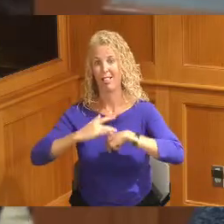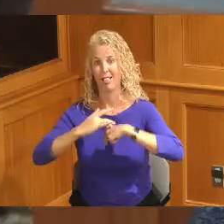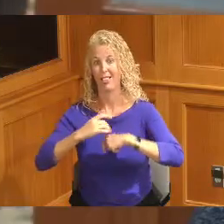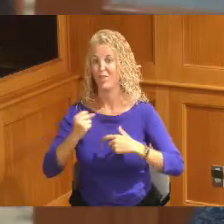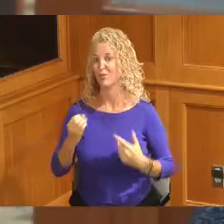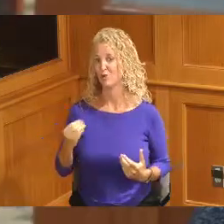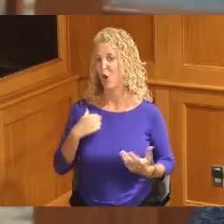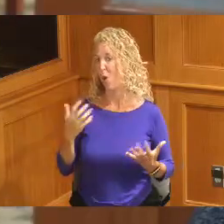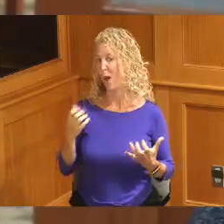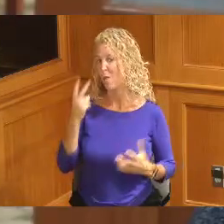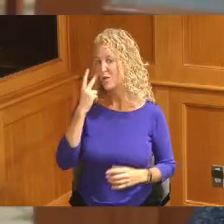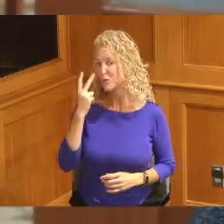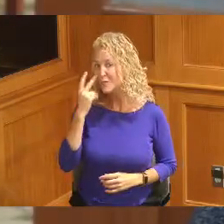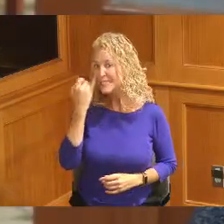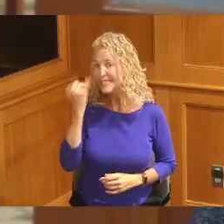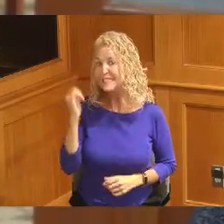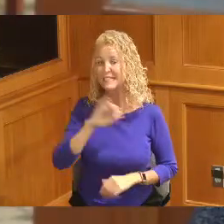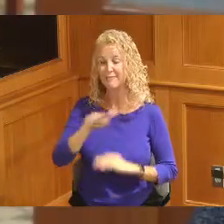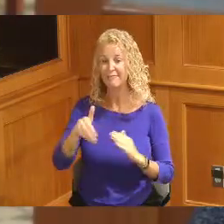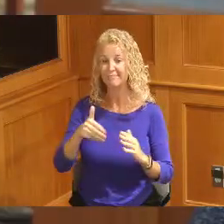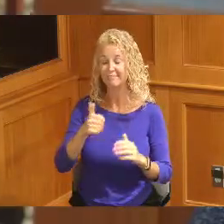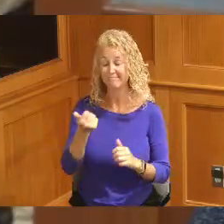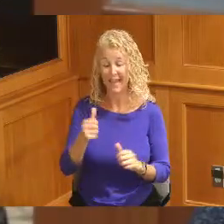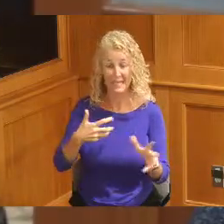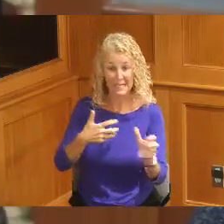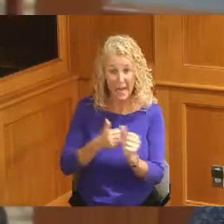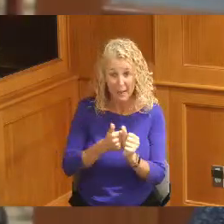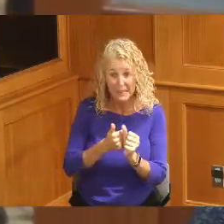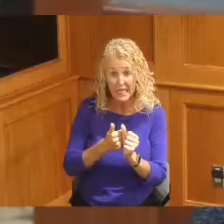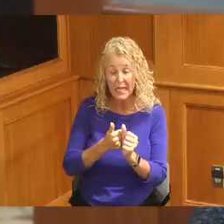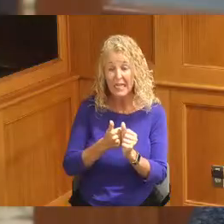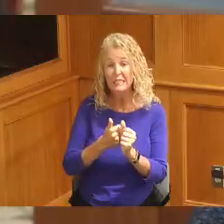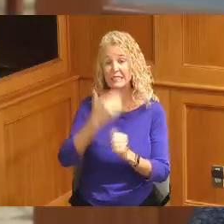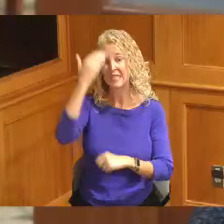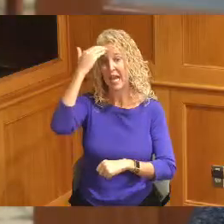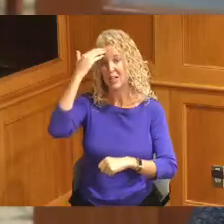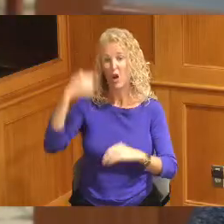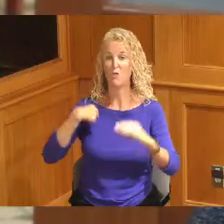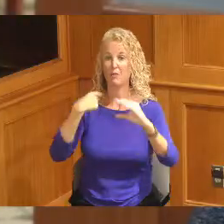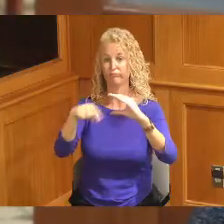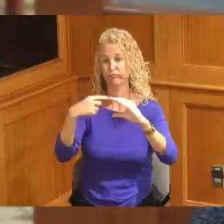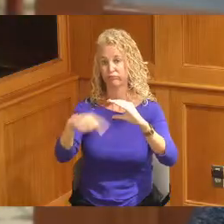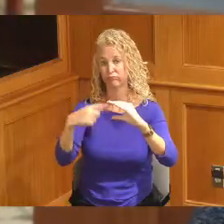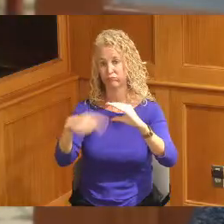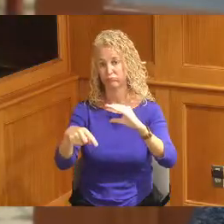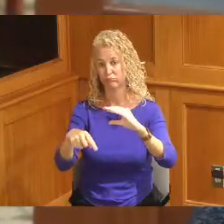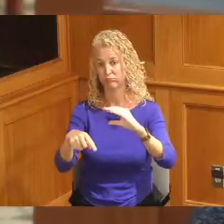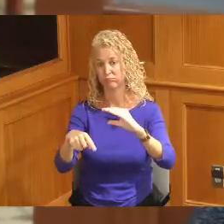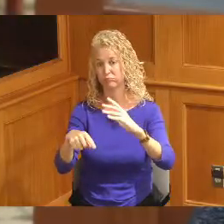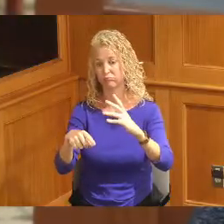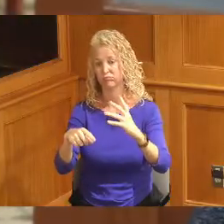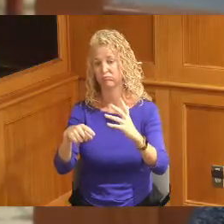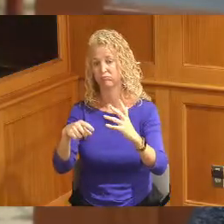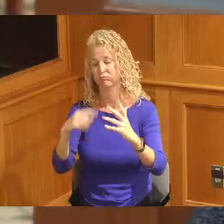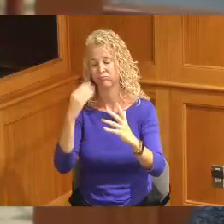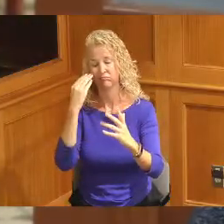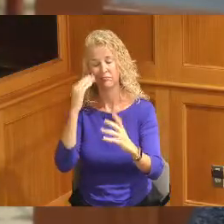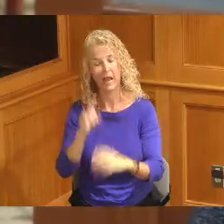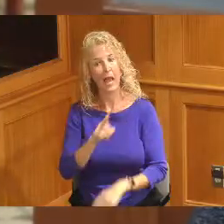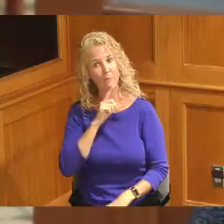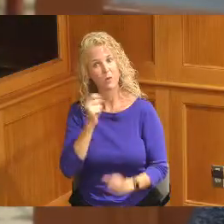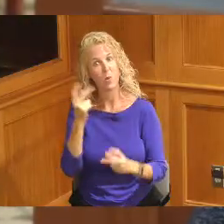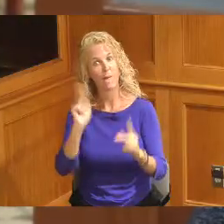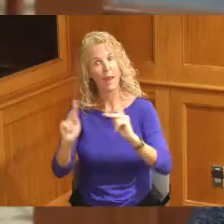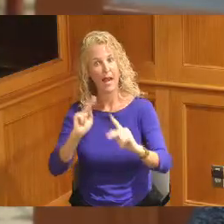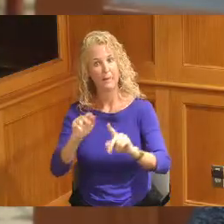just wanted to see if you guys had any updates on that. I know I've sent you guys some emails. I know you guys got a lot of emails with different people and stuff like